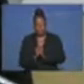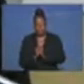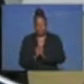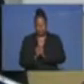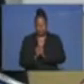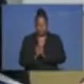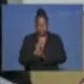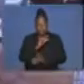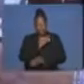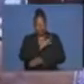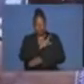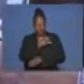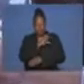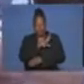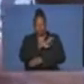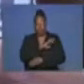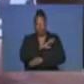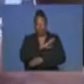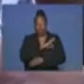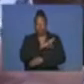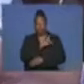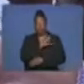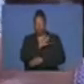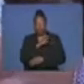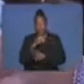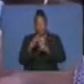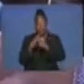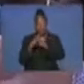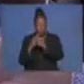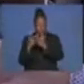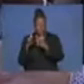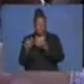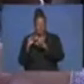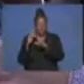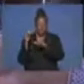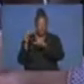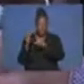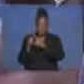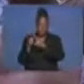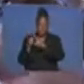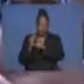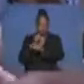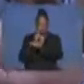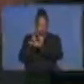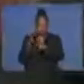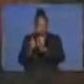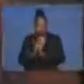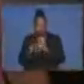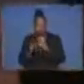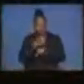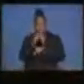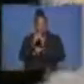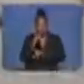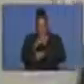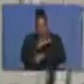Glover-Rolle says the union and the government have the same goal of ensuring the best interest of employees. However, she questioned Ferguson's